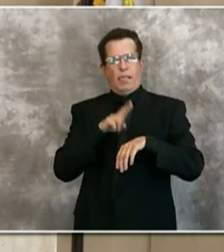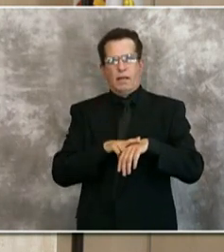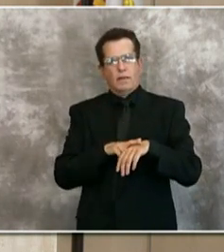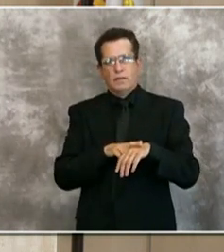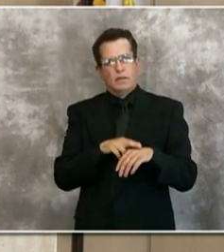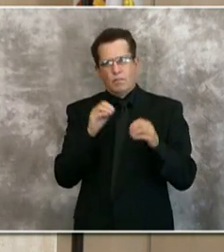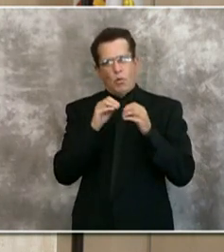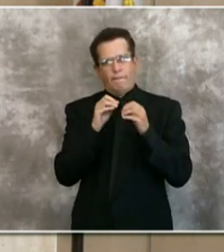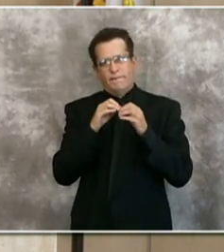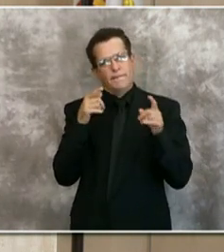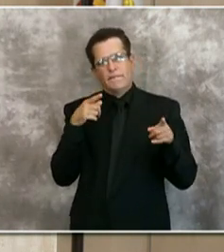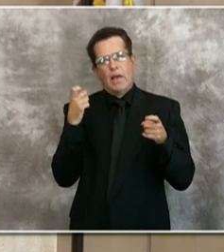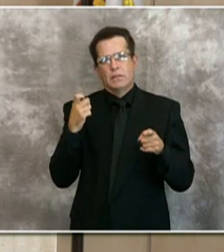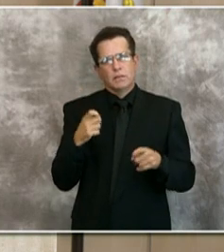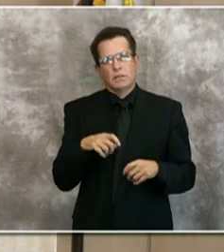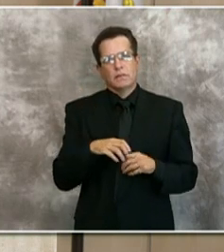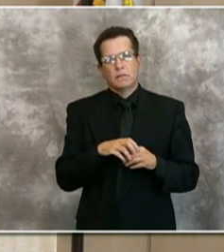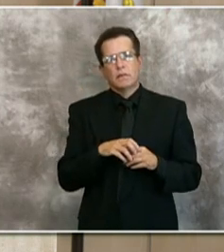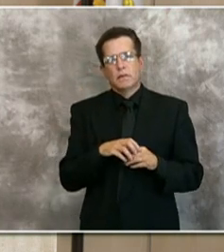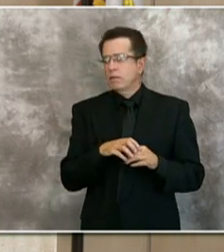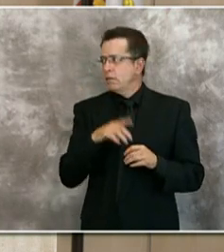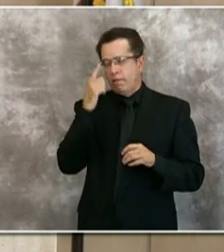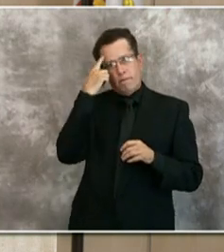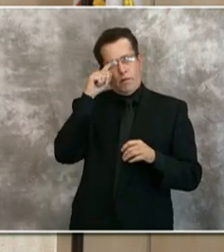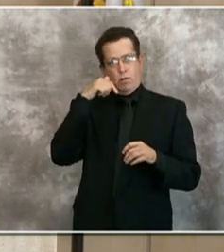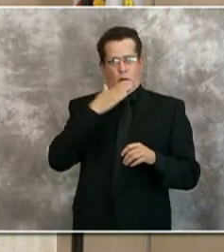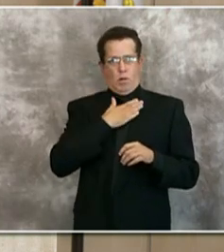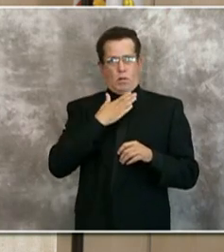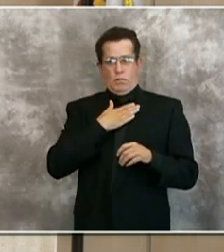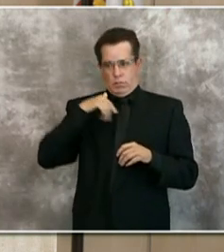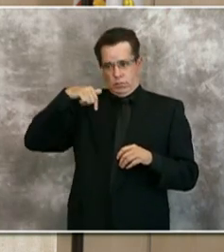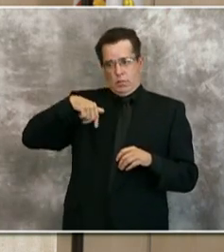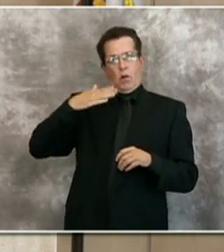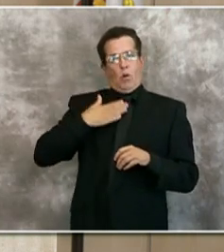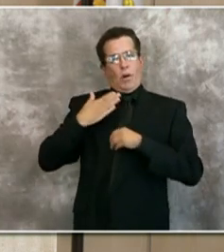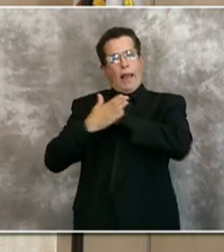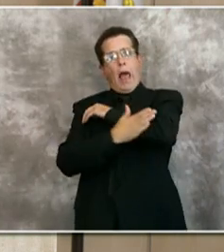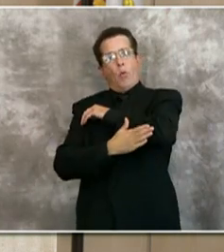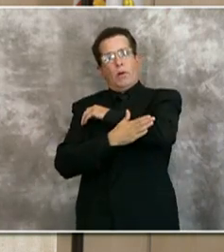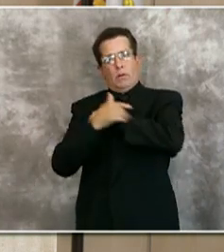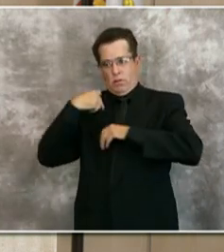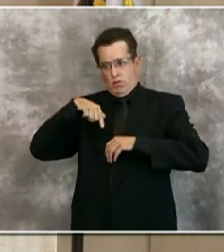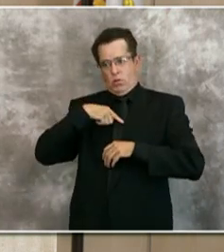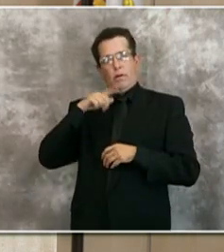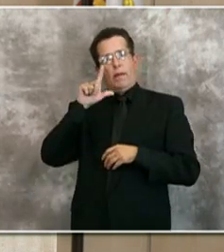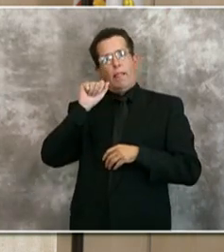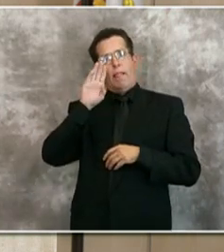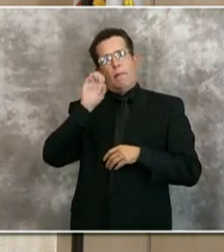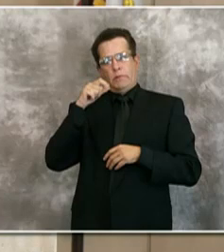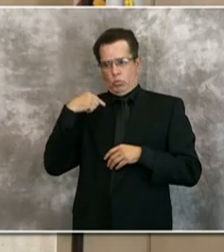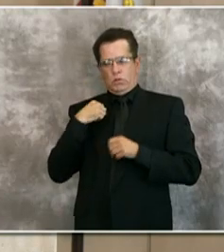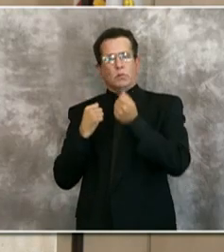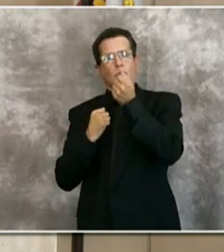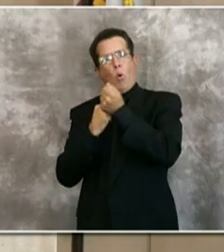process. For the facilities that the county supports, which we